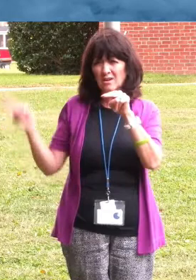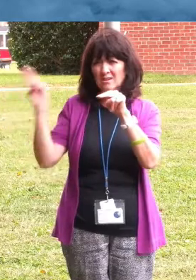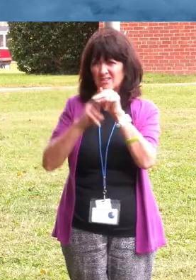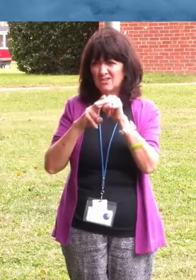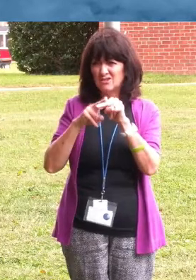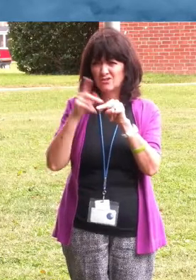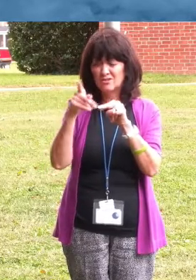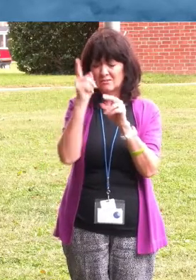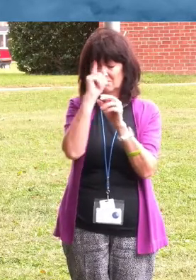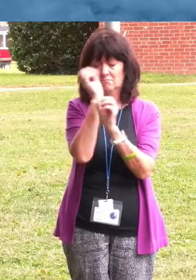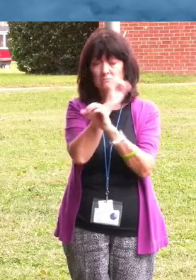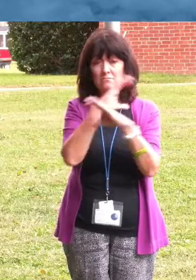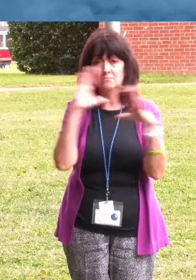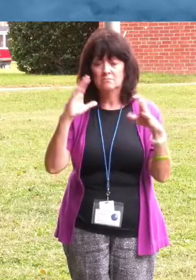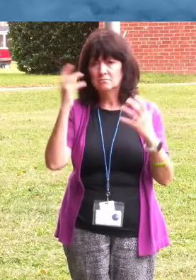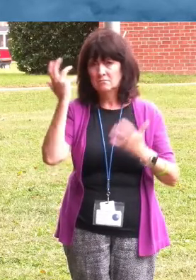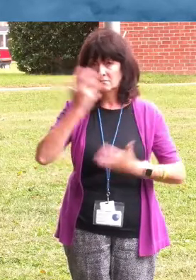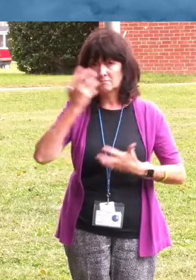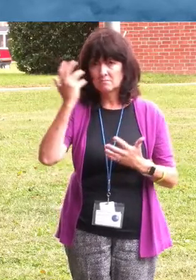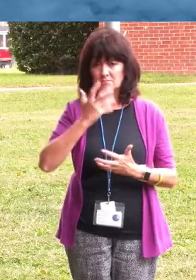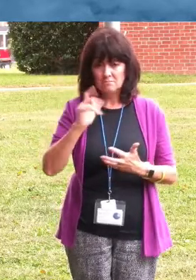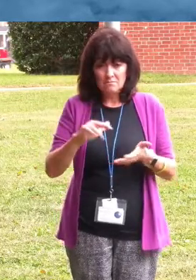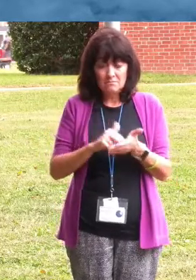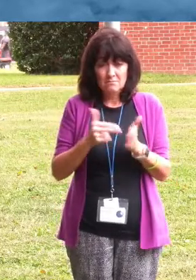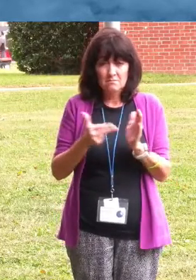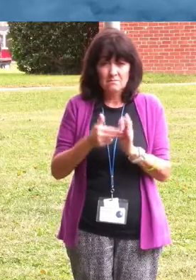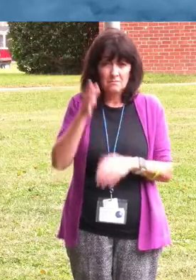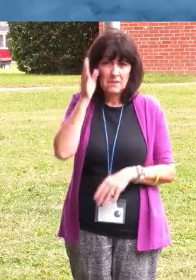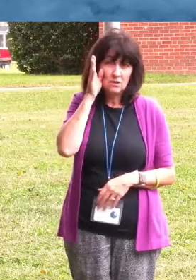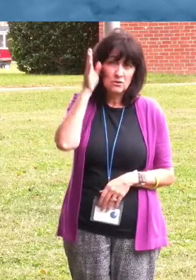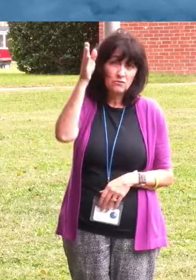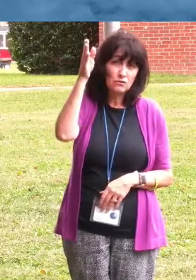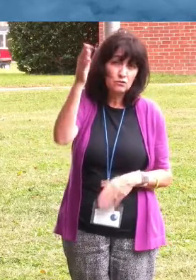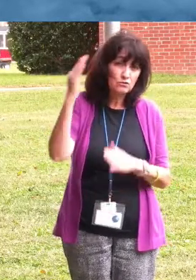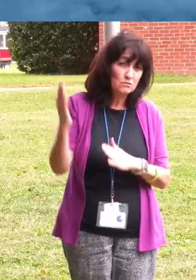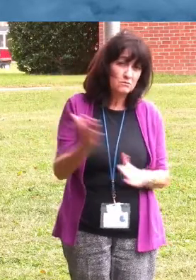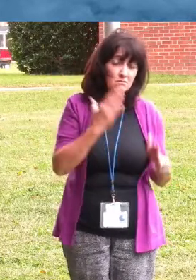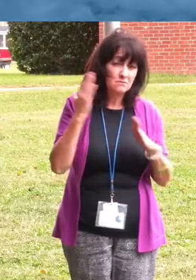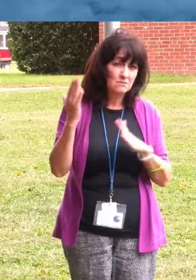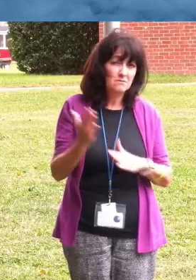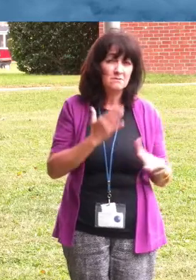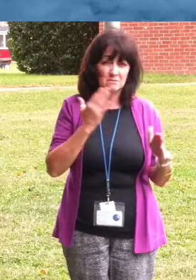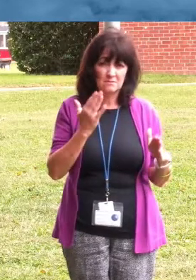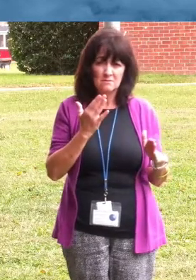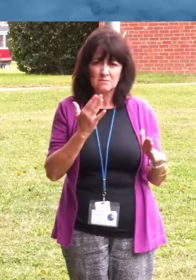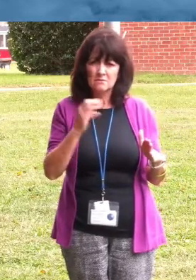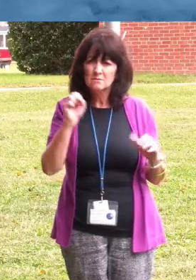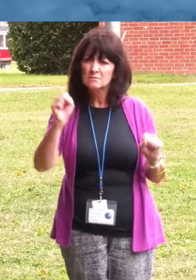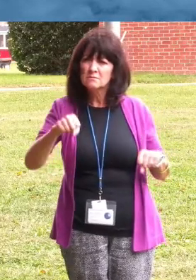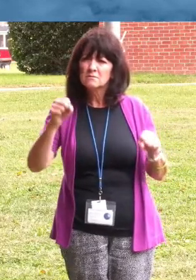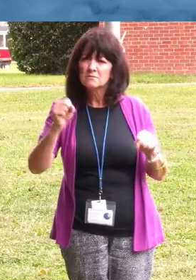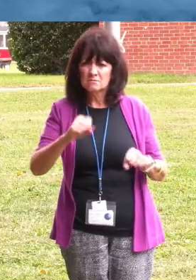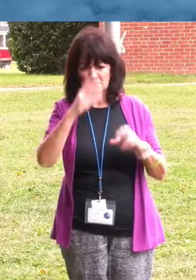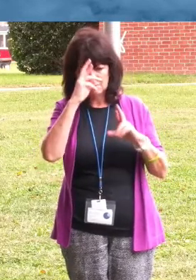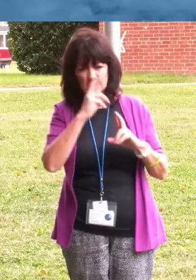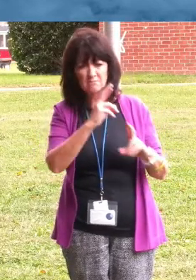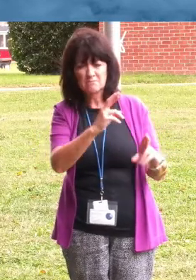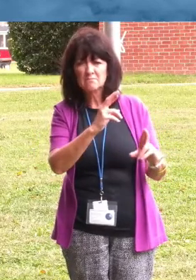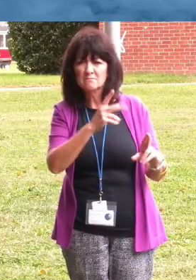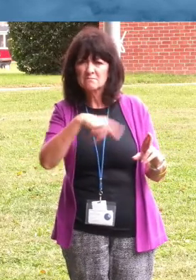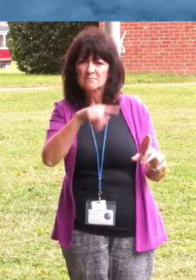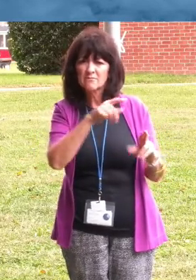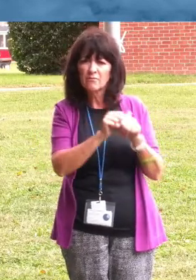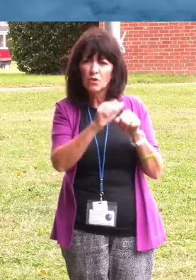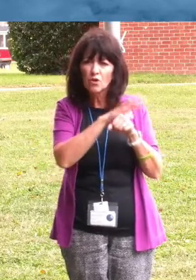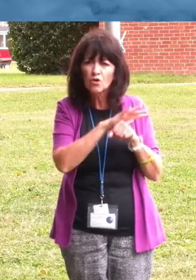about that. This is future. This is forward thinking, not only to pay respect to our COVID pandemic